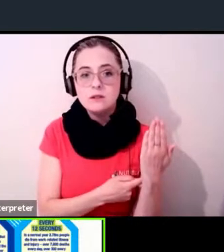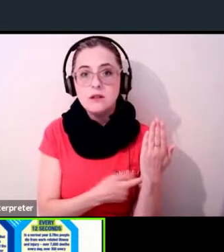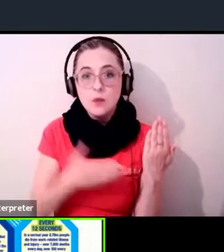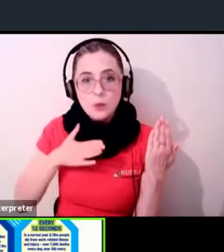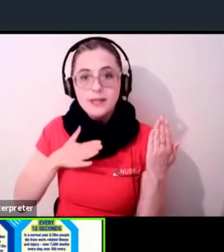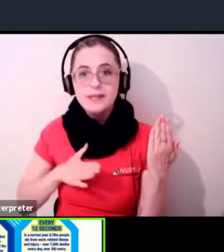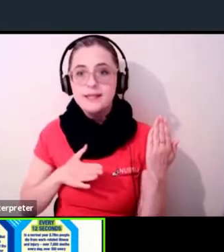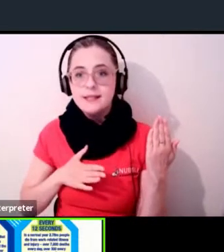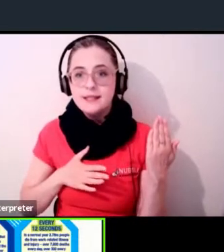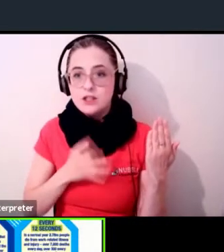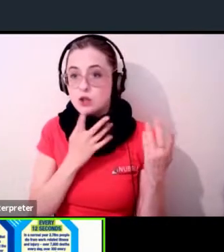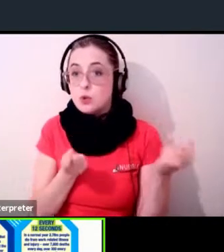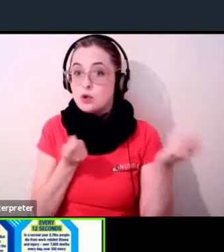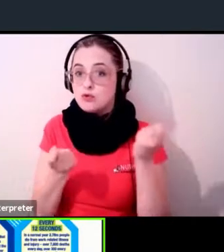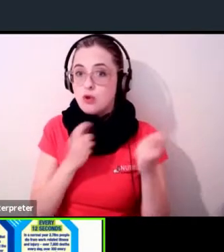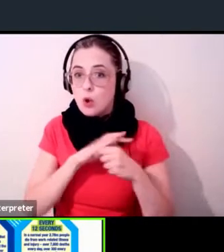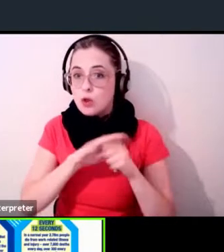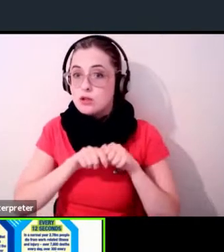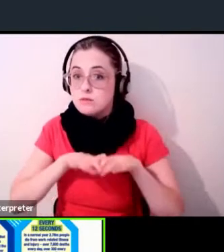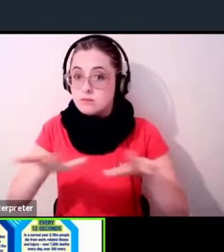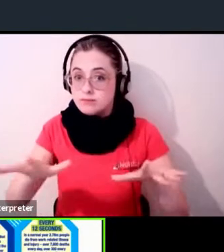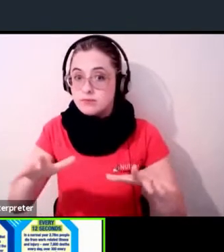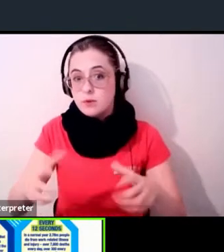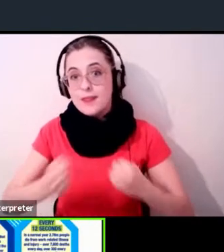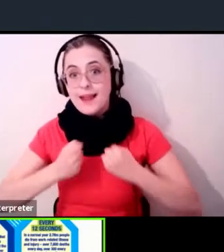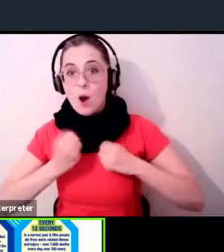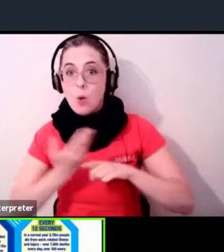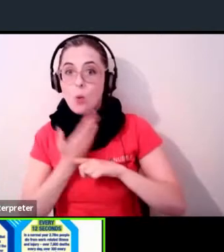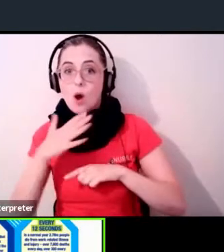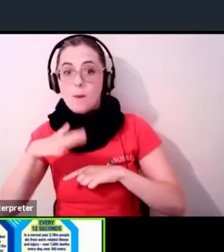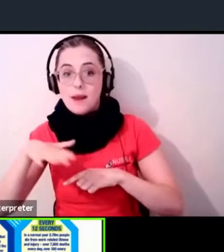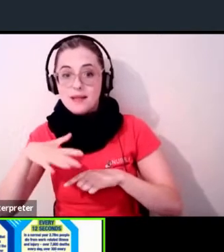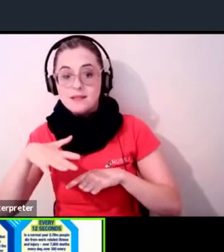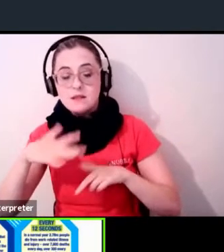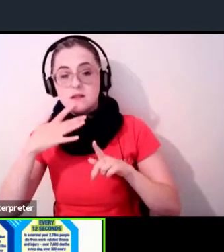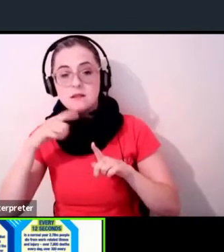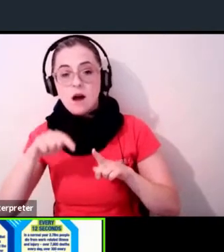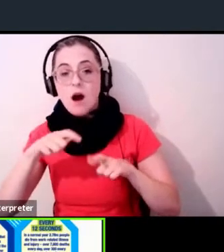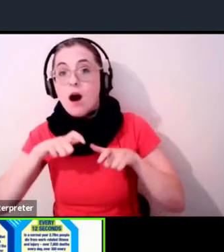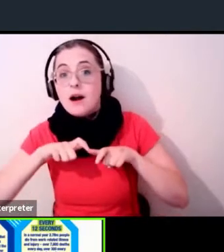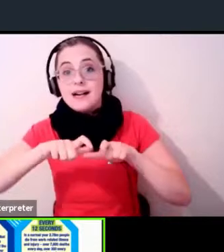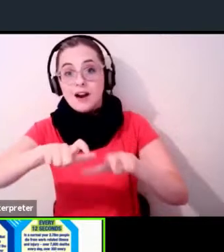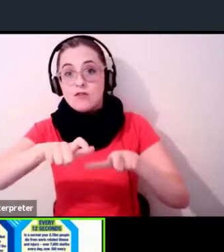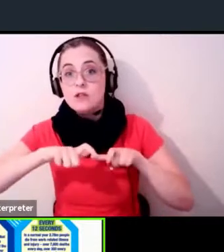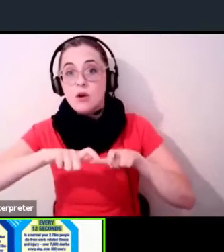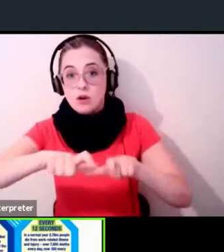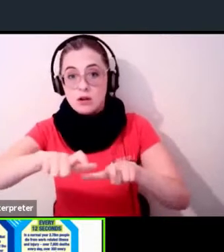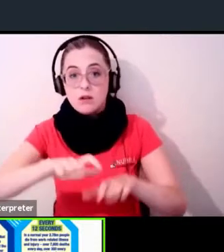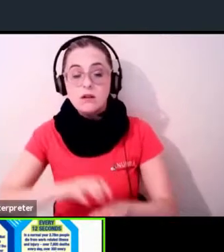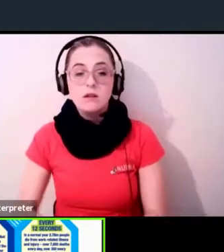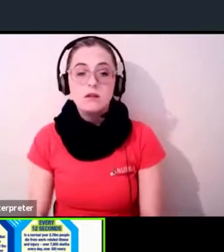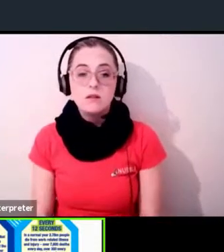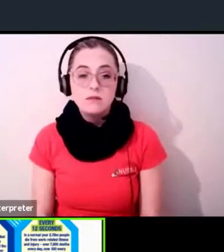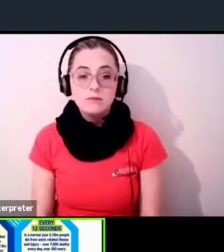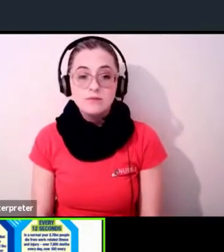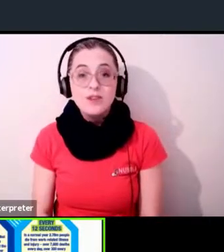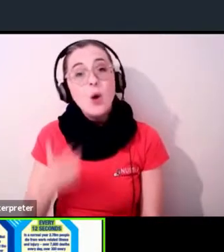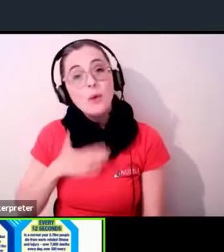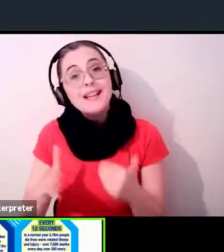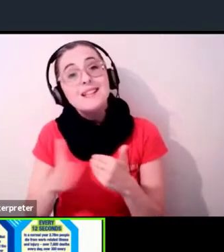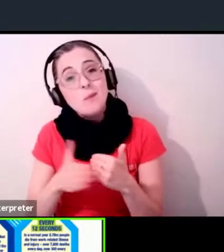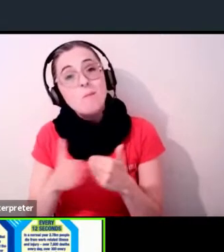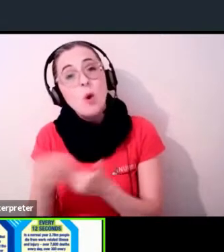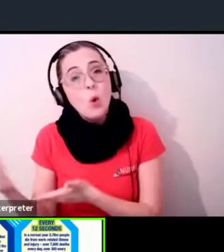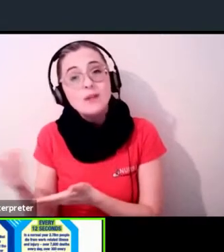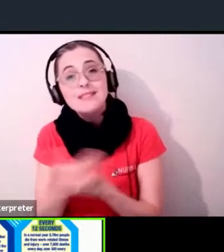needed to control the transmission of the virus in our workplaces are kept in place. We need more safety